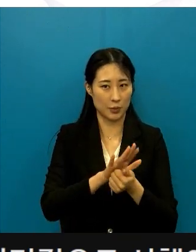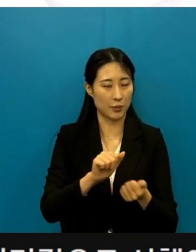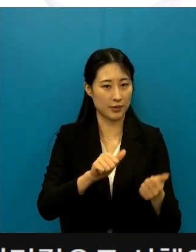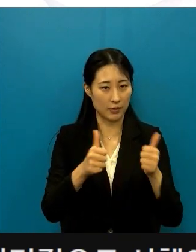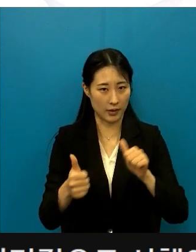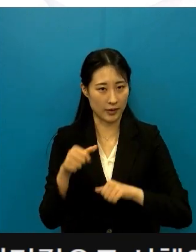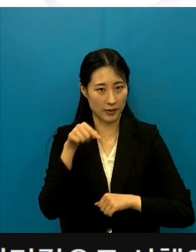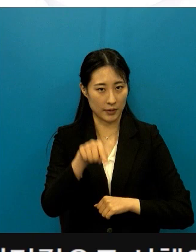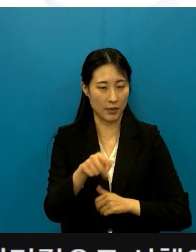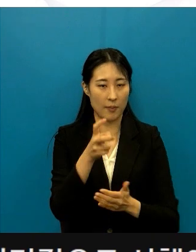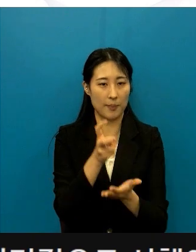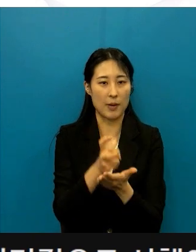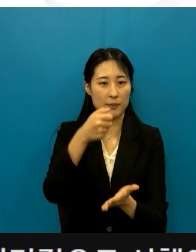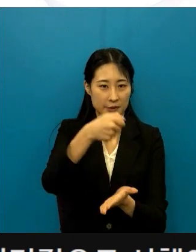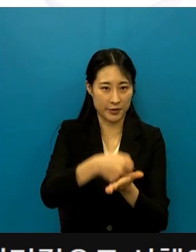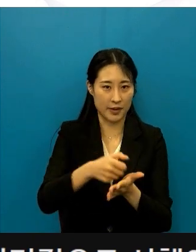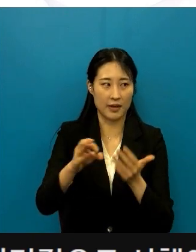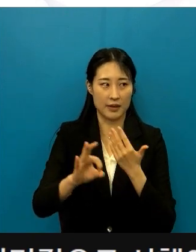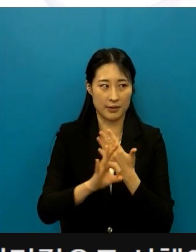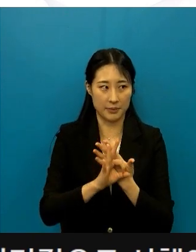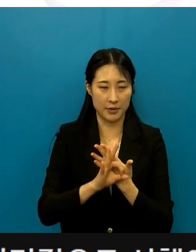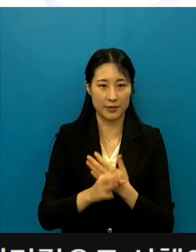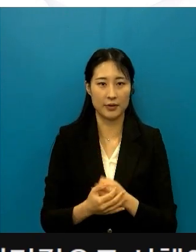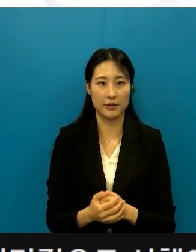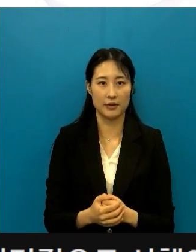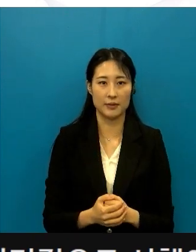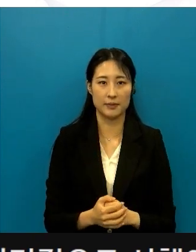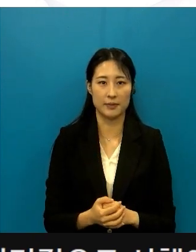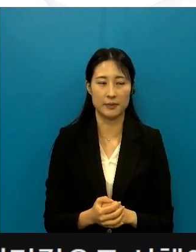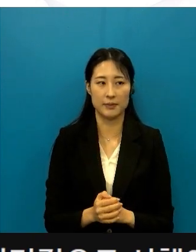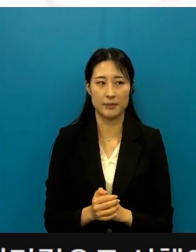hospice services is not